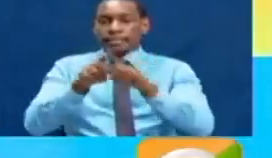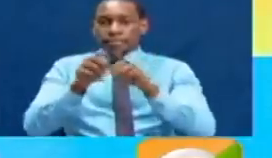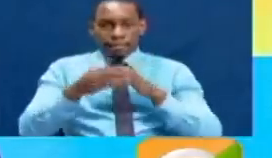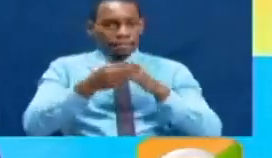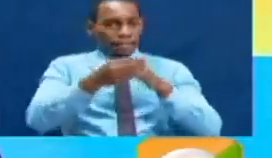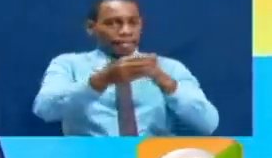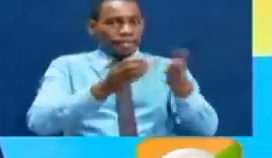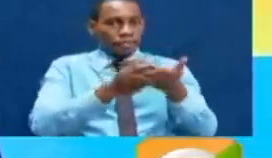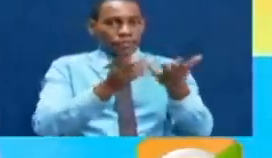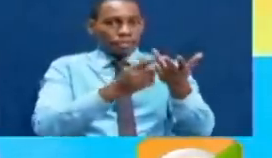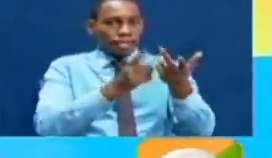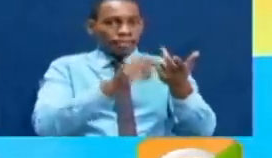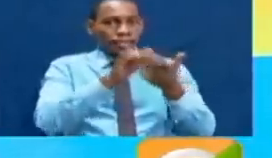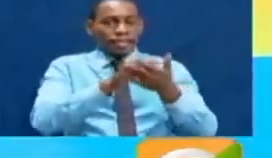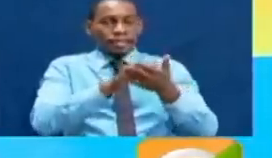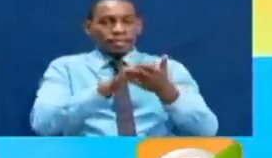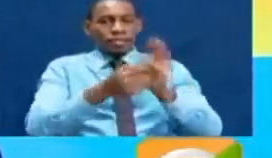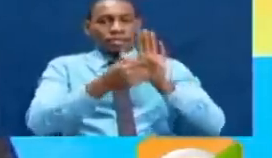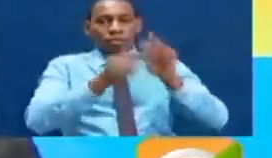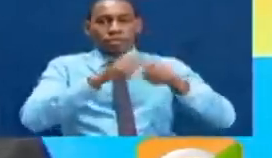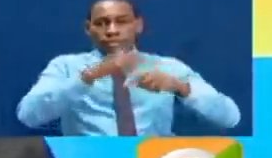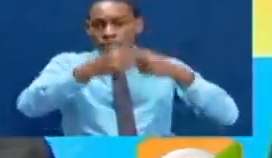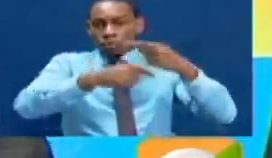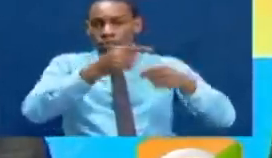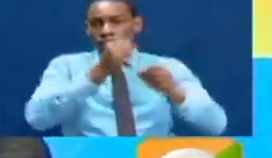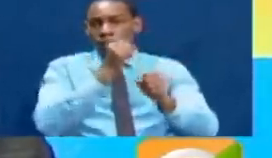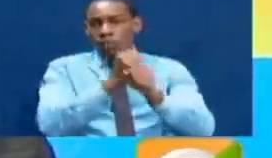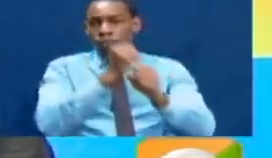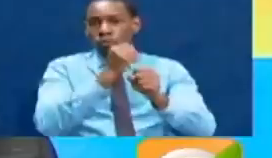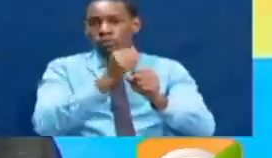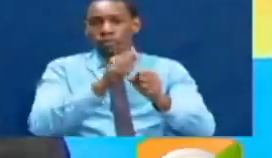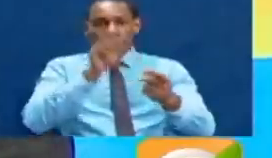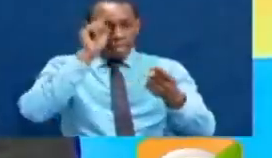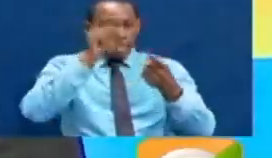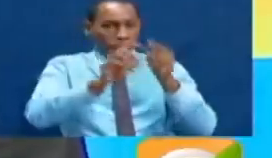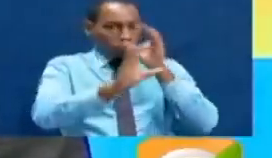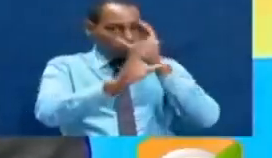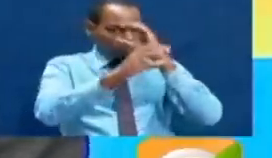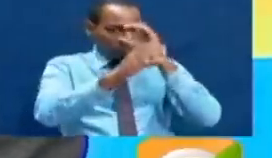guided by the numbers that we reveal as we continue to do this targeted testing.